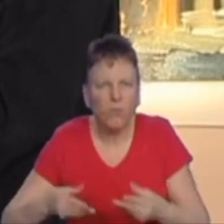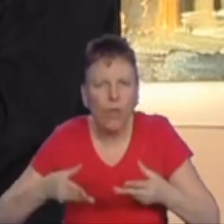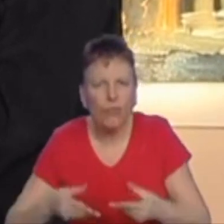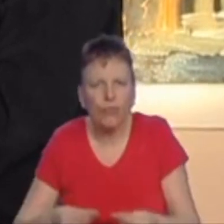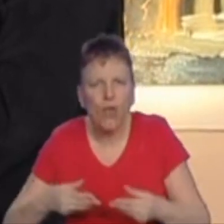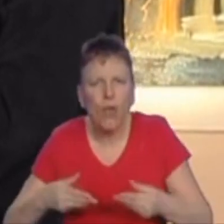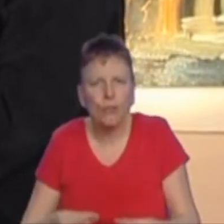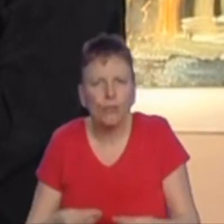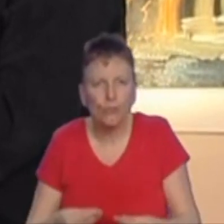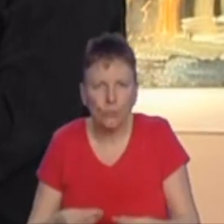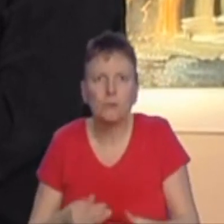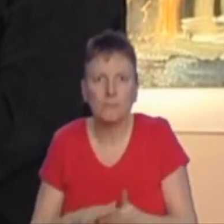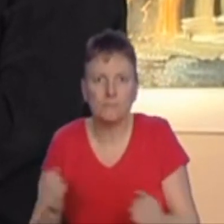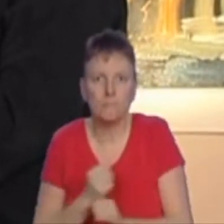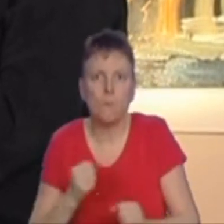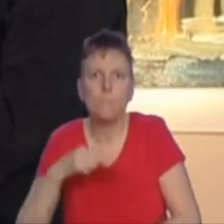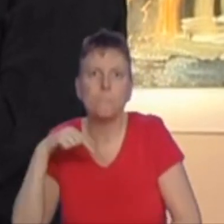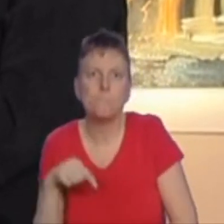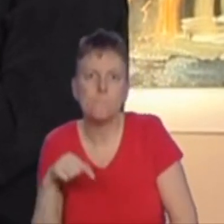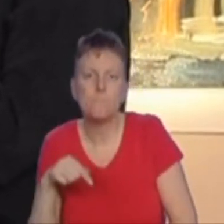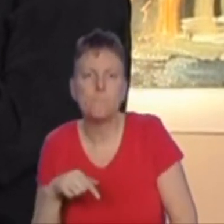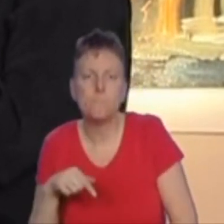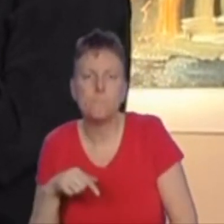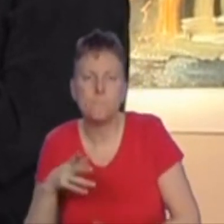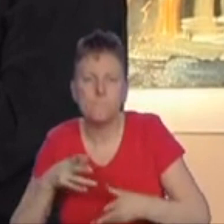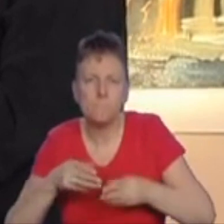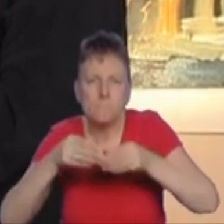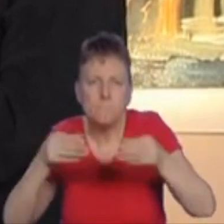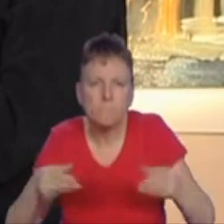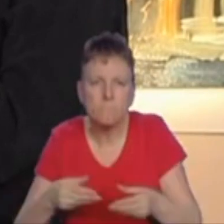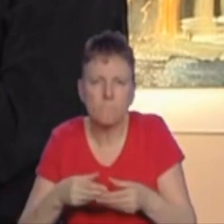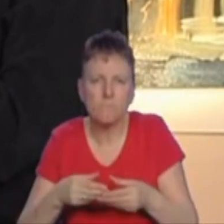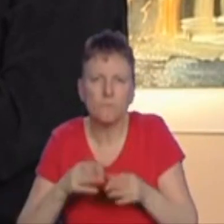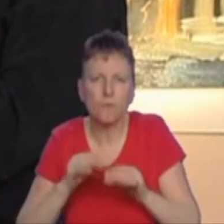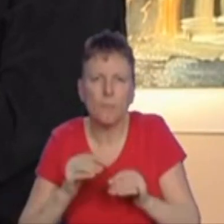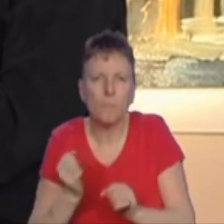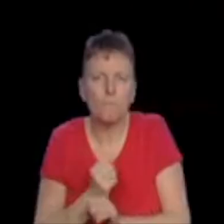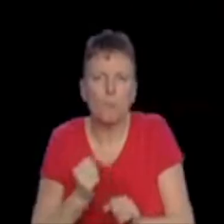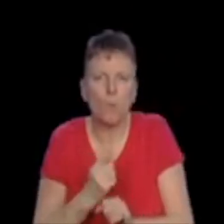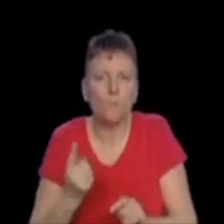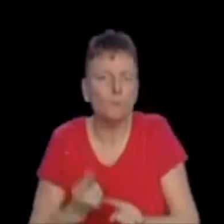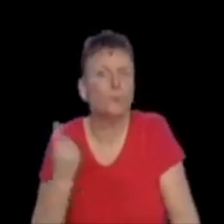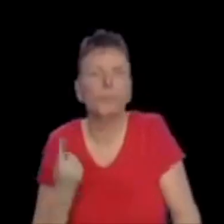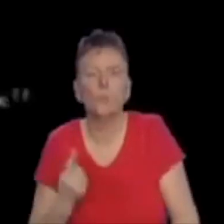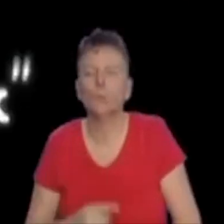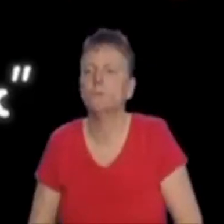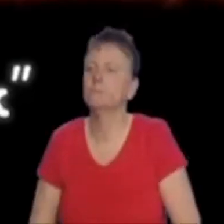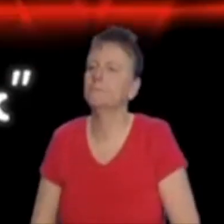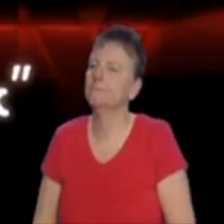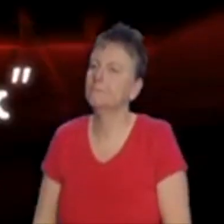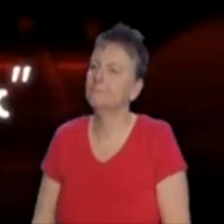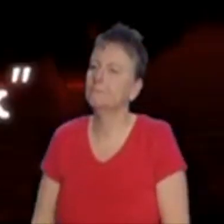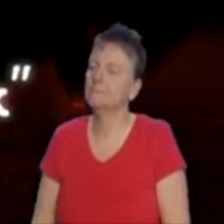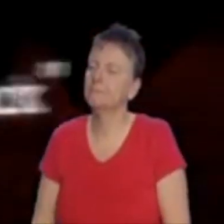is because the bombers may have put a protective coating within the envelope to stop the bomb going off too soon.